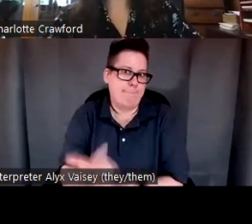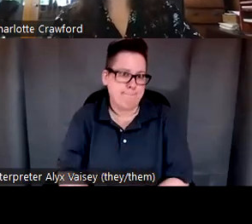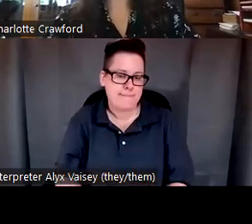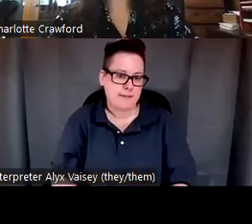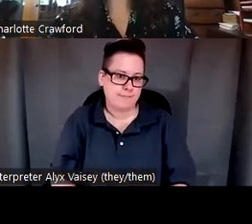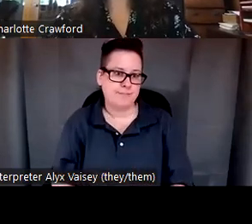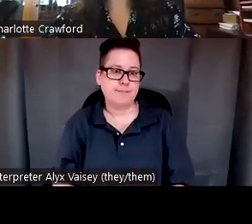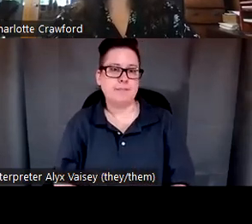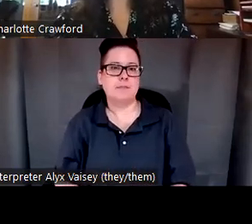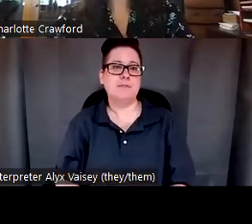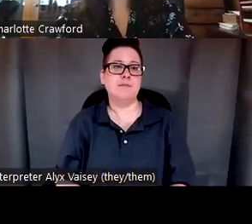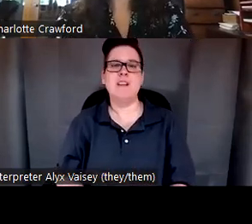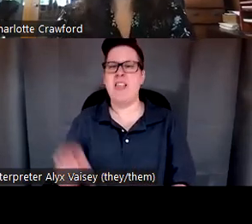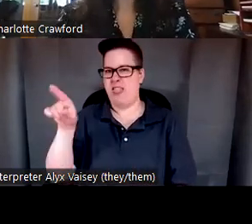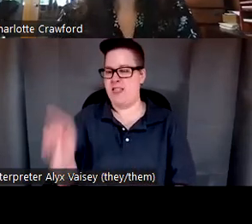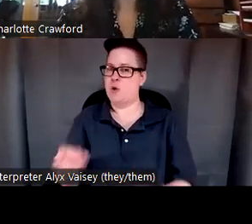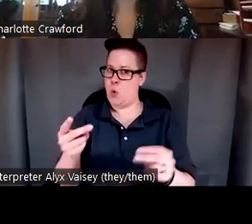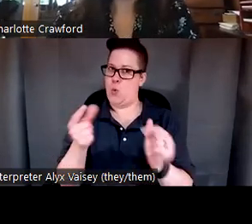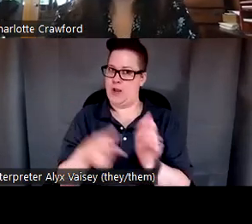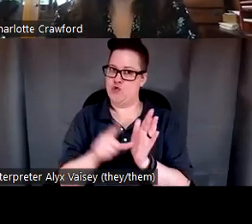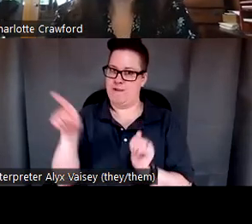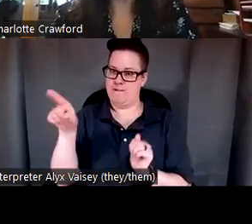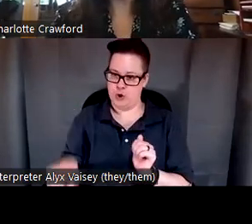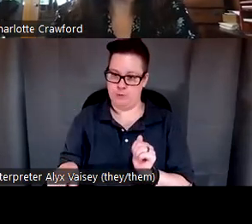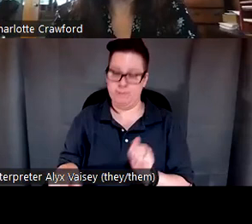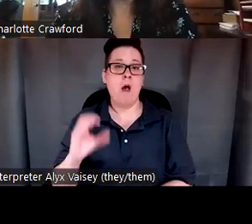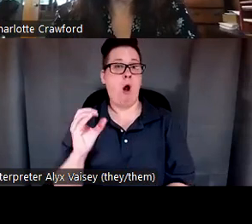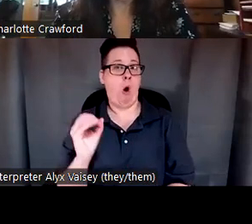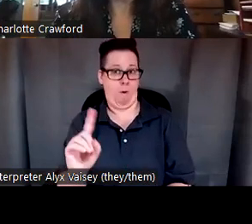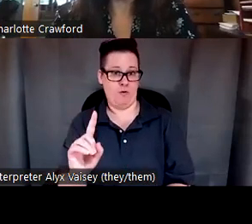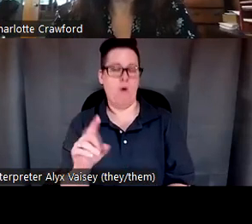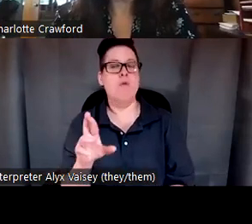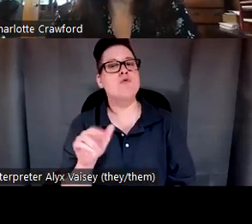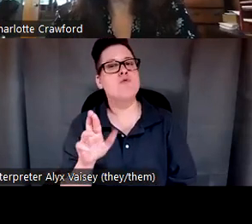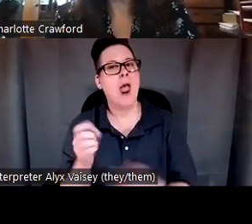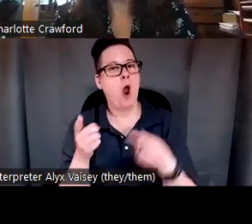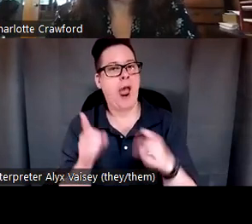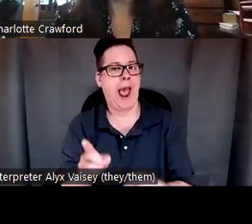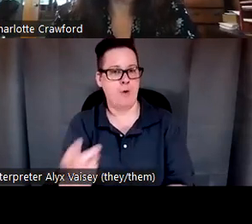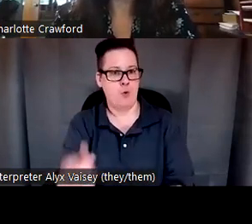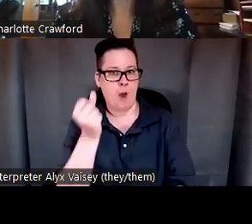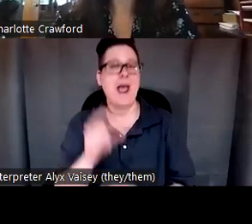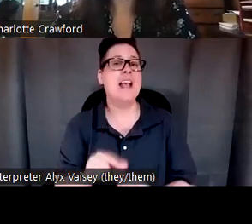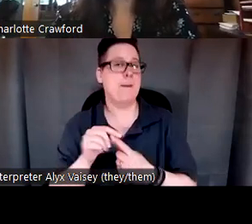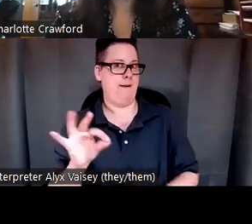This is a really quick review, guys. Overdoses, again, rarely happen immediately unless it's a